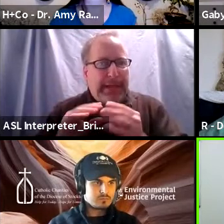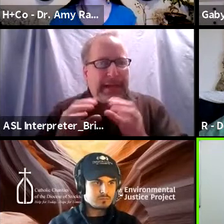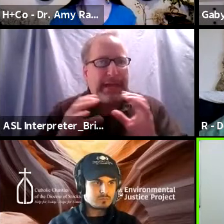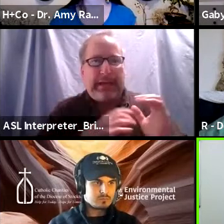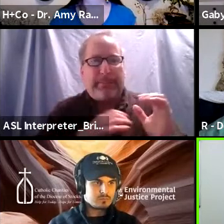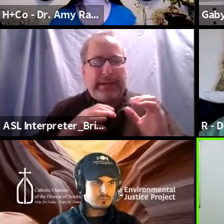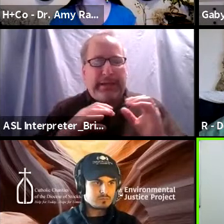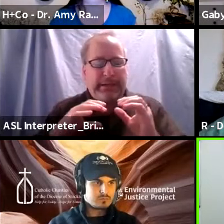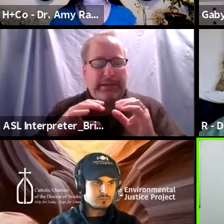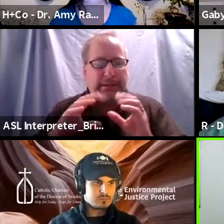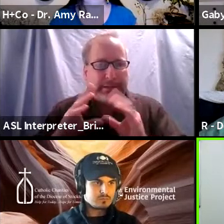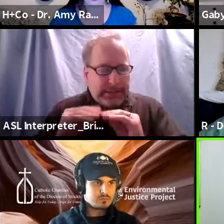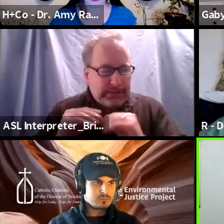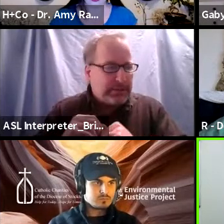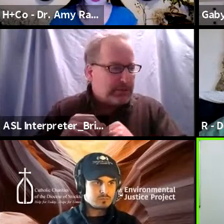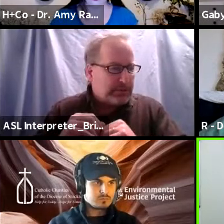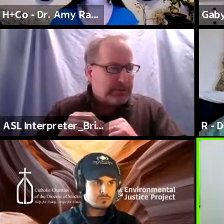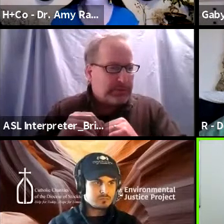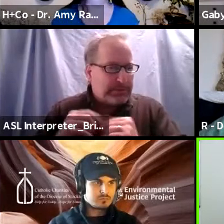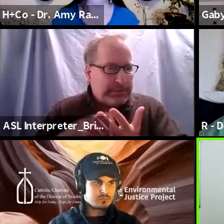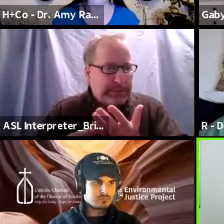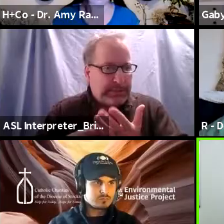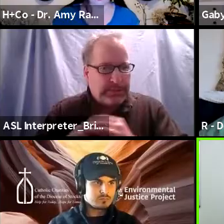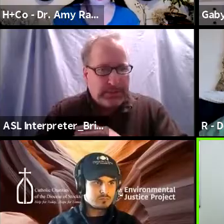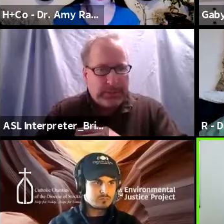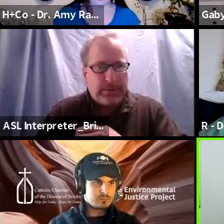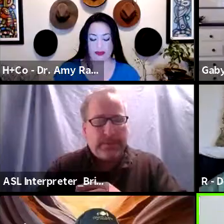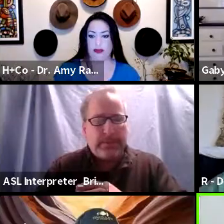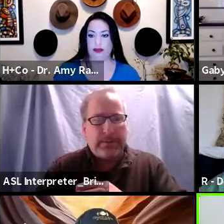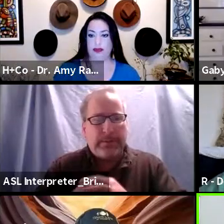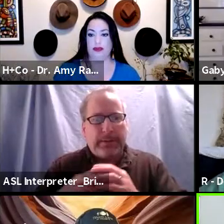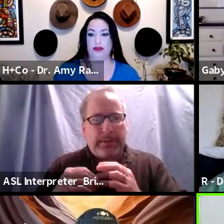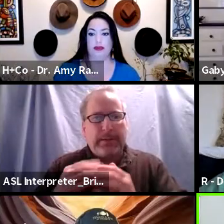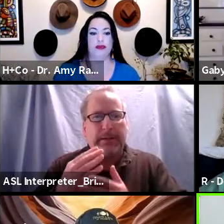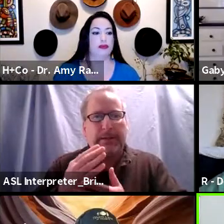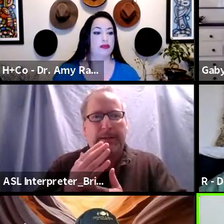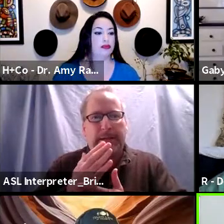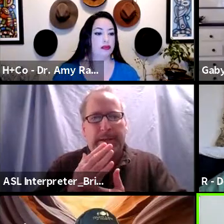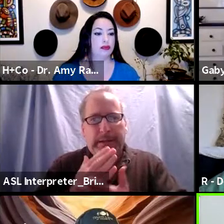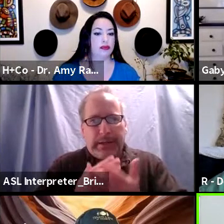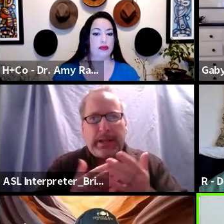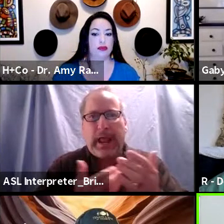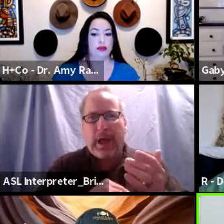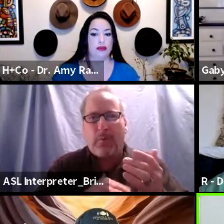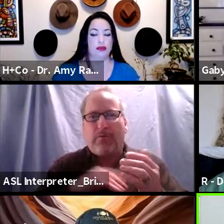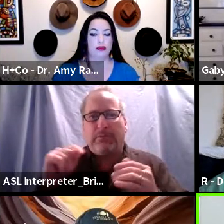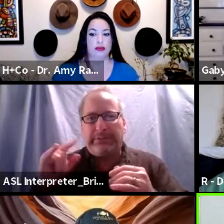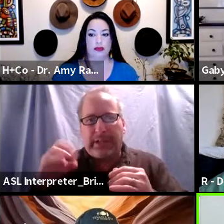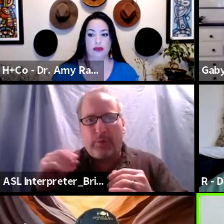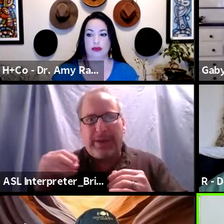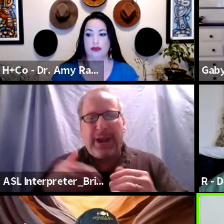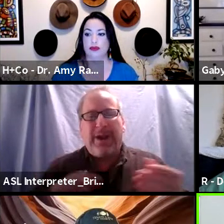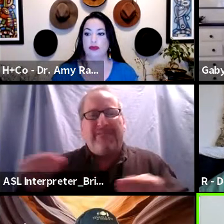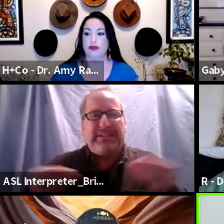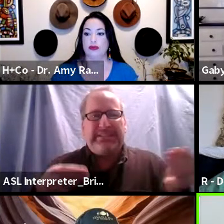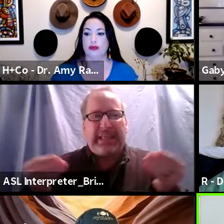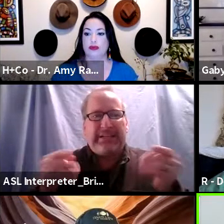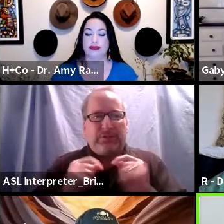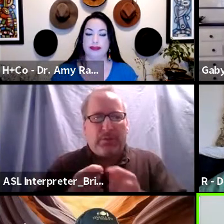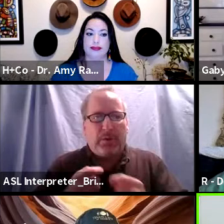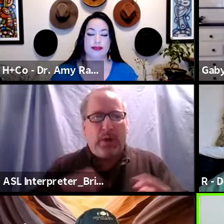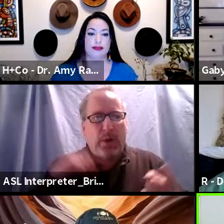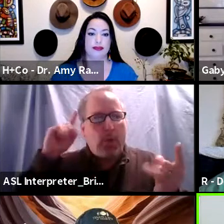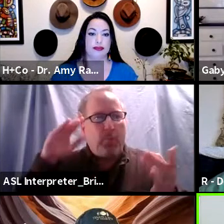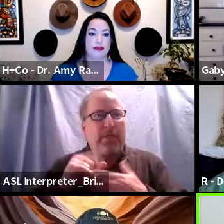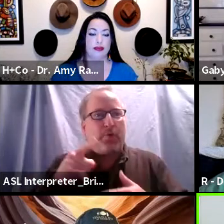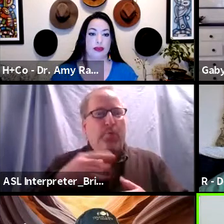today, but also some great forethought really from Taylor and our facilitation team, our new facilitation team. So we hope that you